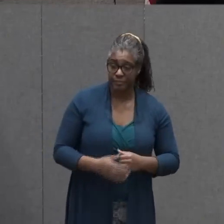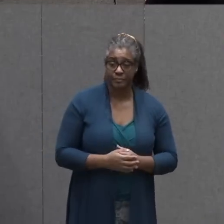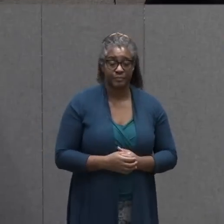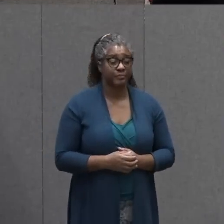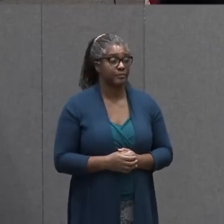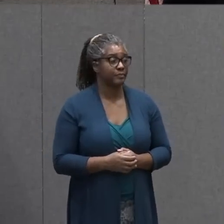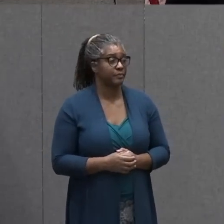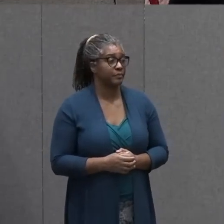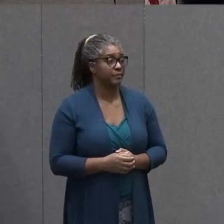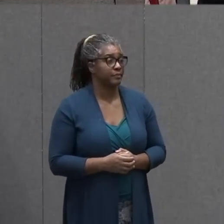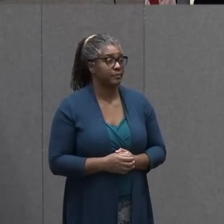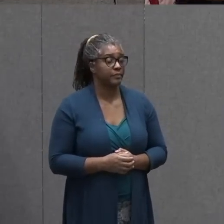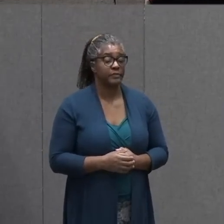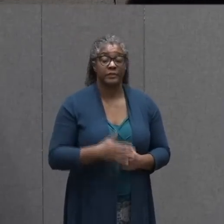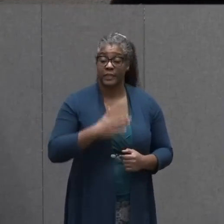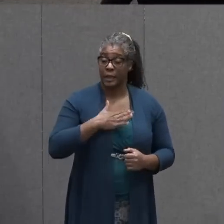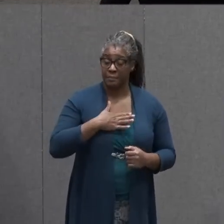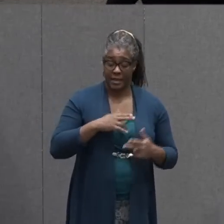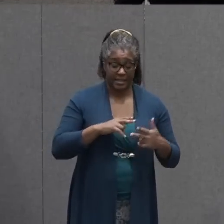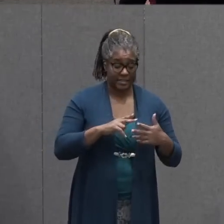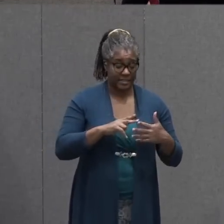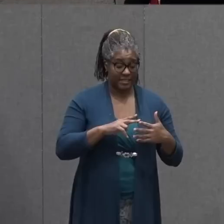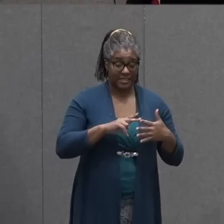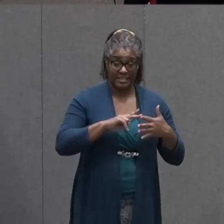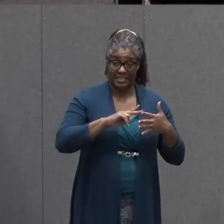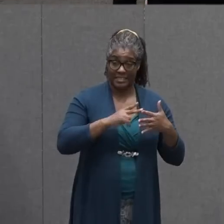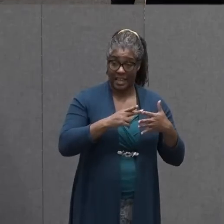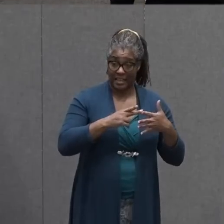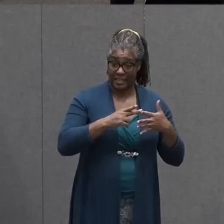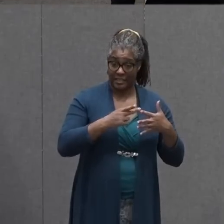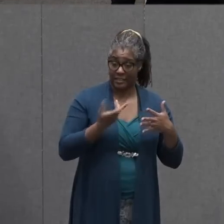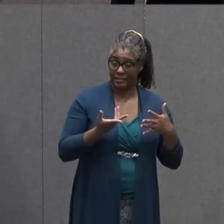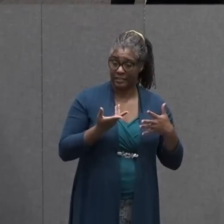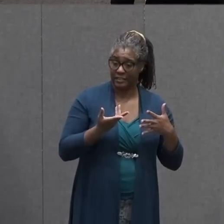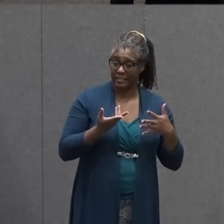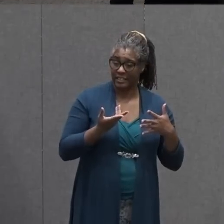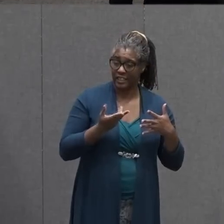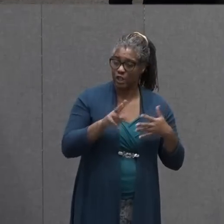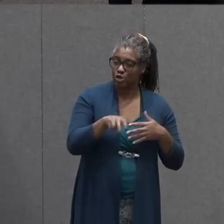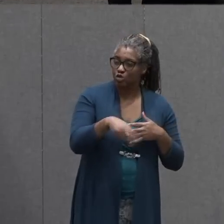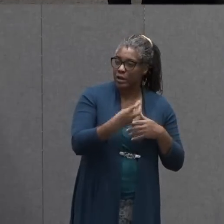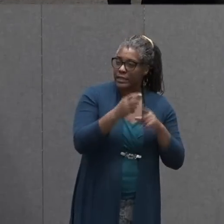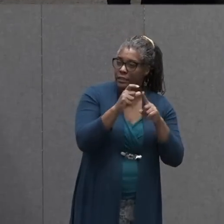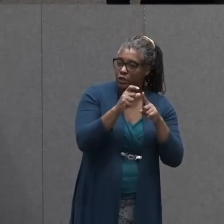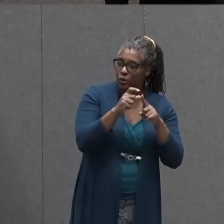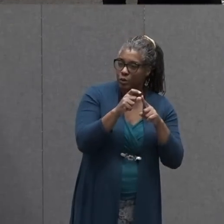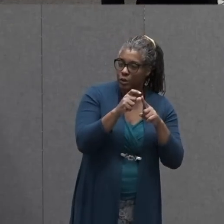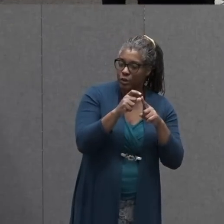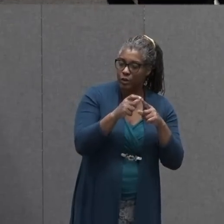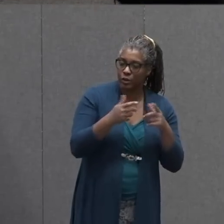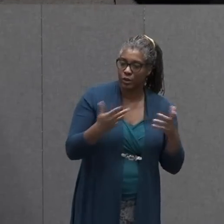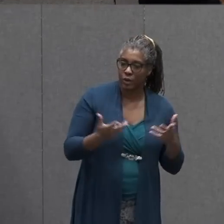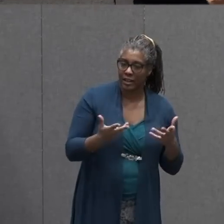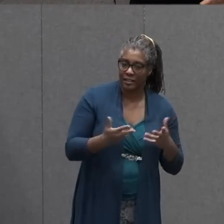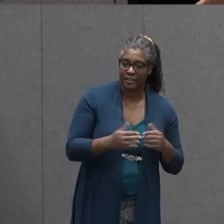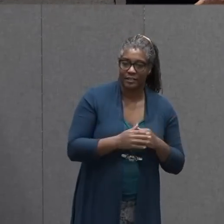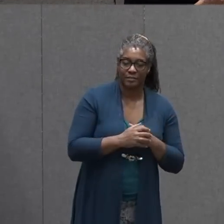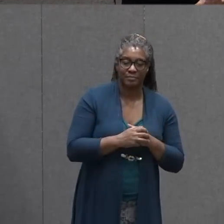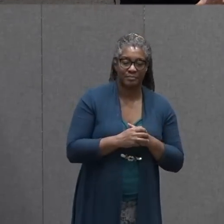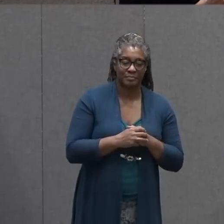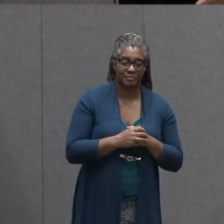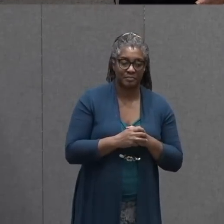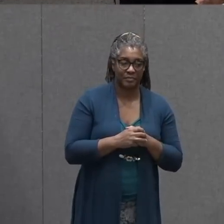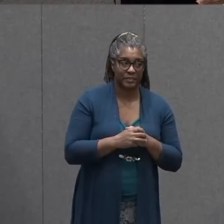And then my second one, what could I use for my next transition word? I'm going to put a little bullet. I love So bullets.